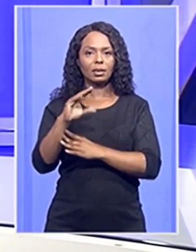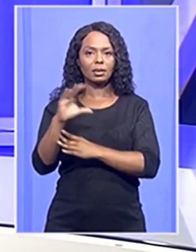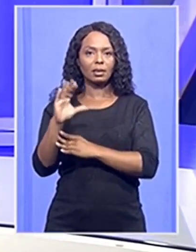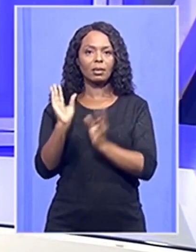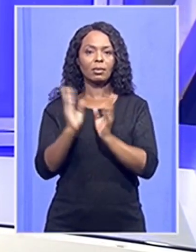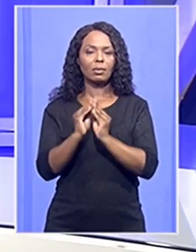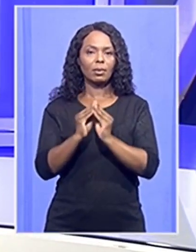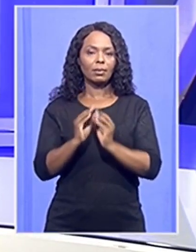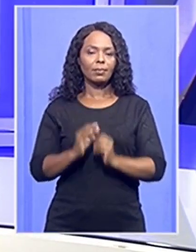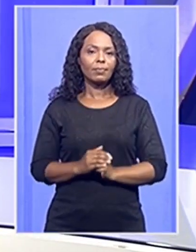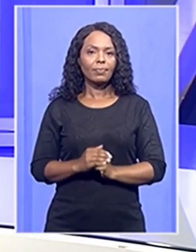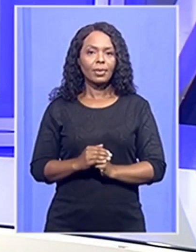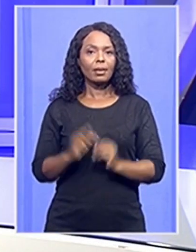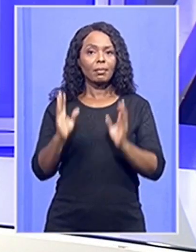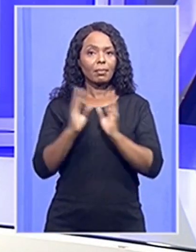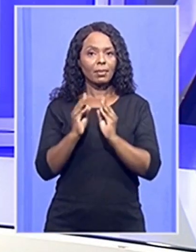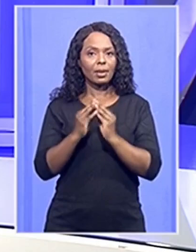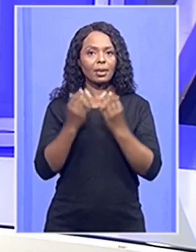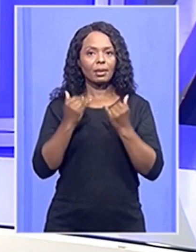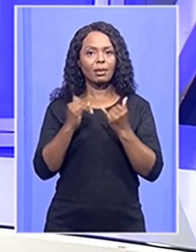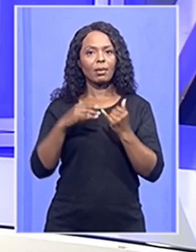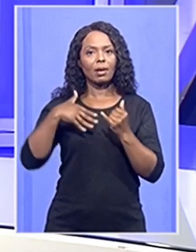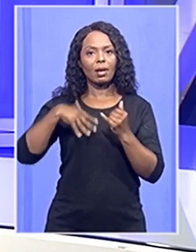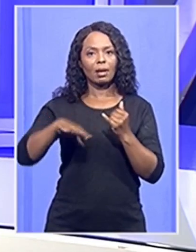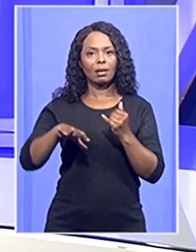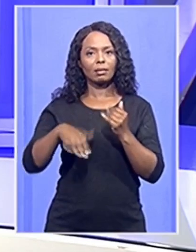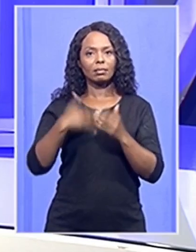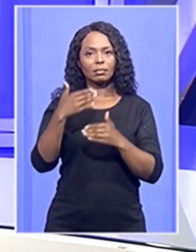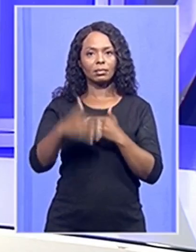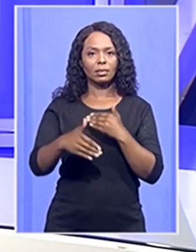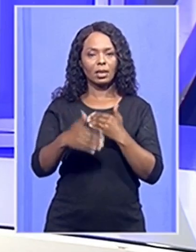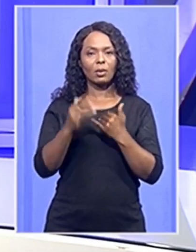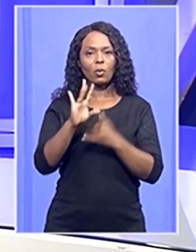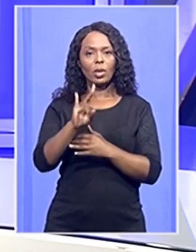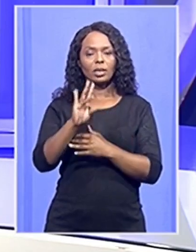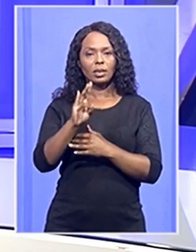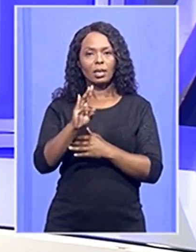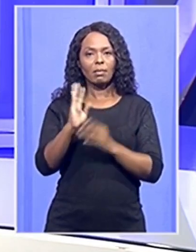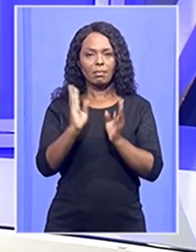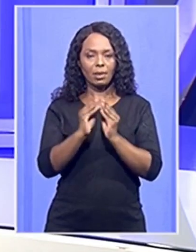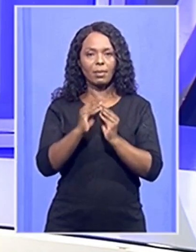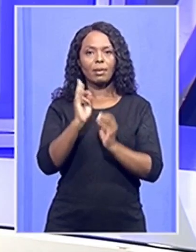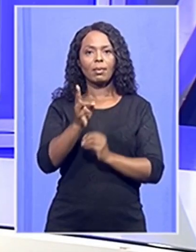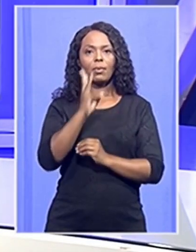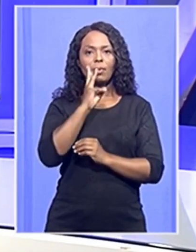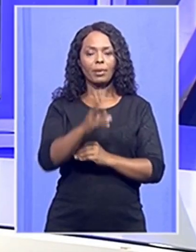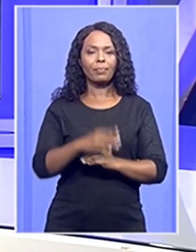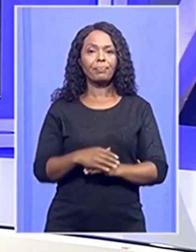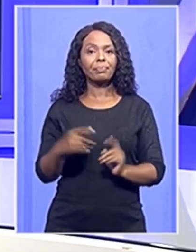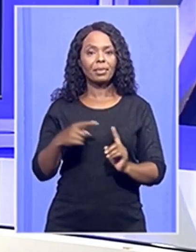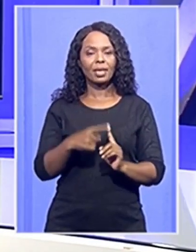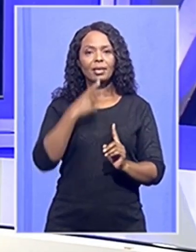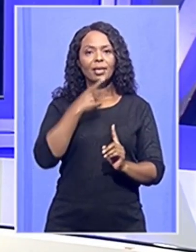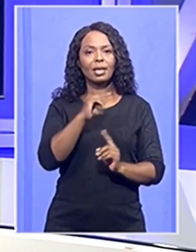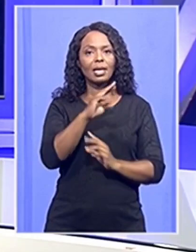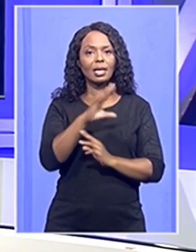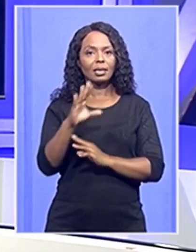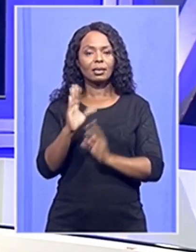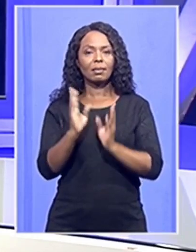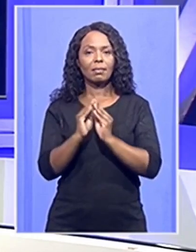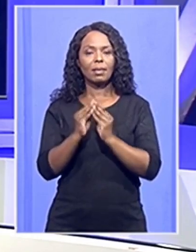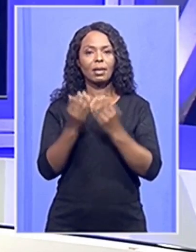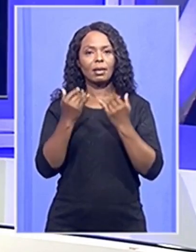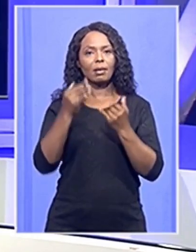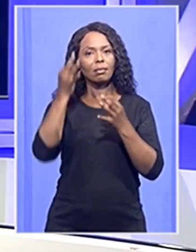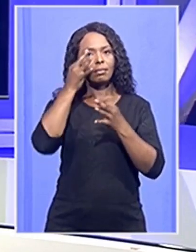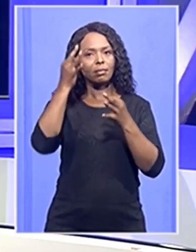Lekotla. Kopano ya telapilecha kopano ya Lekotla ya ngosoro wa kalaboraru. Ramaposa are ANC Lekotla iswedize